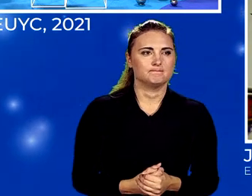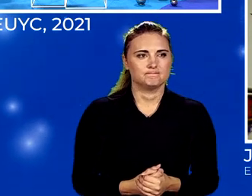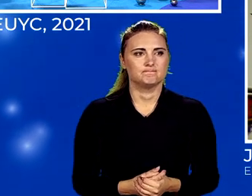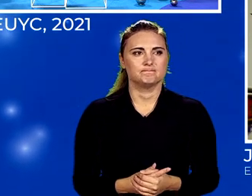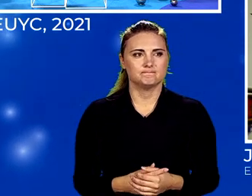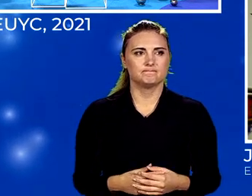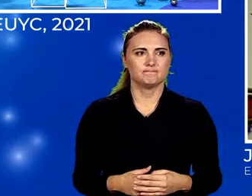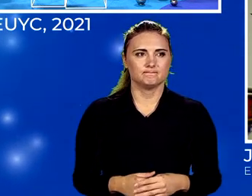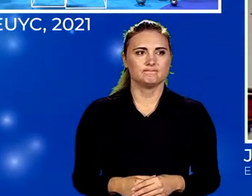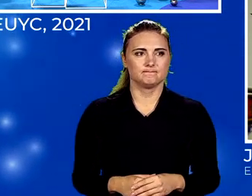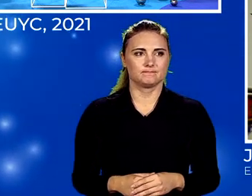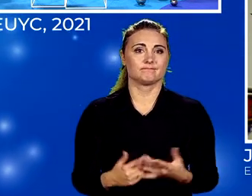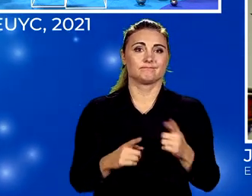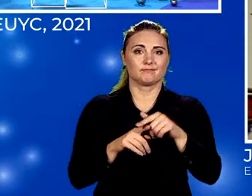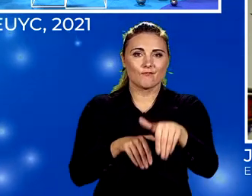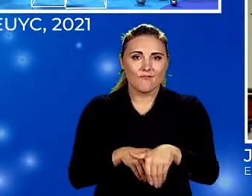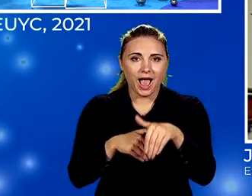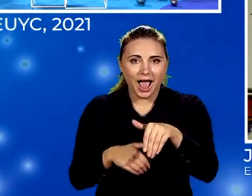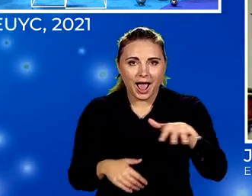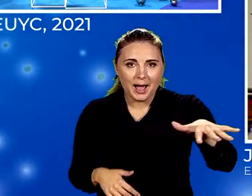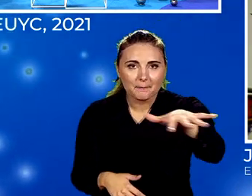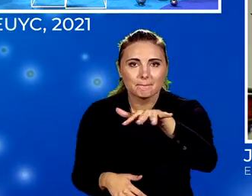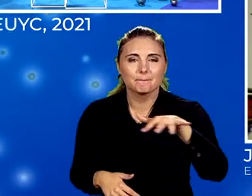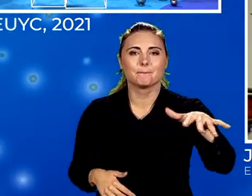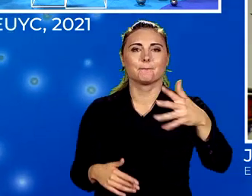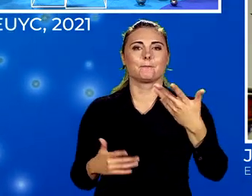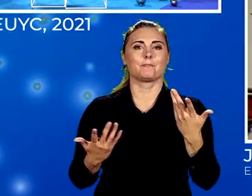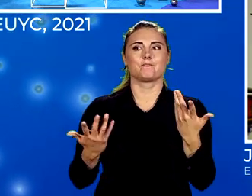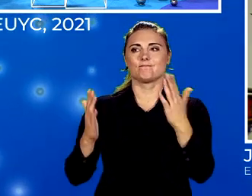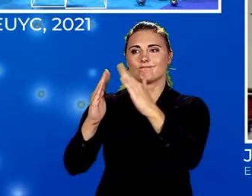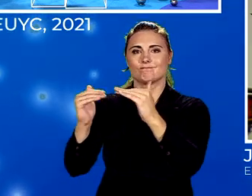areas? Do they have access on the Wi-Fi? So